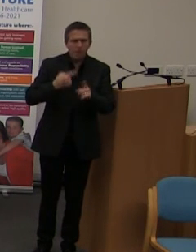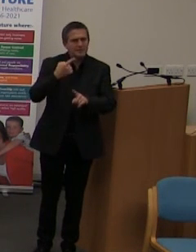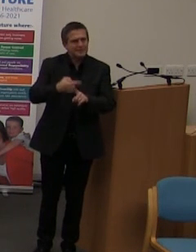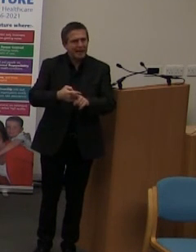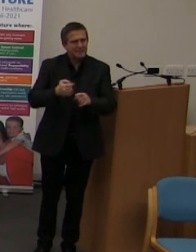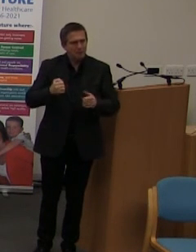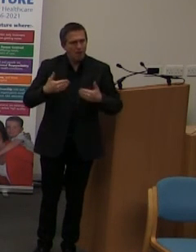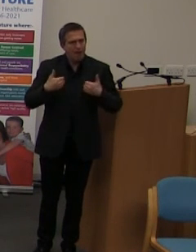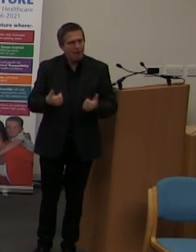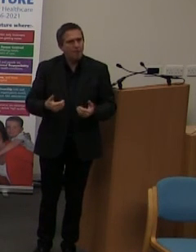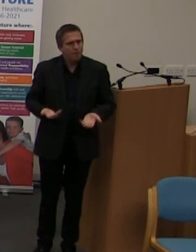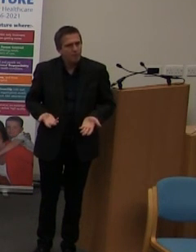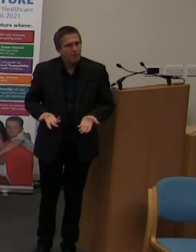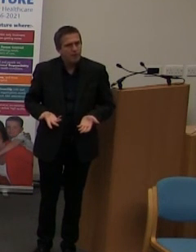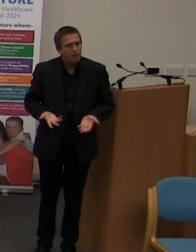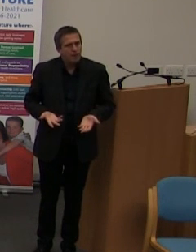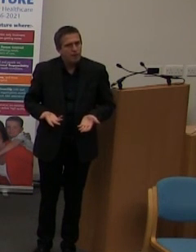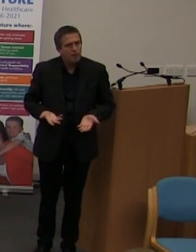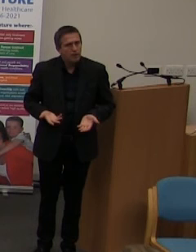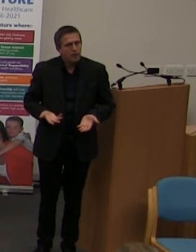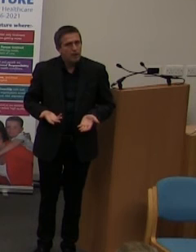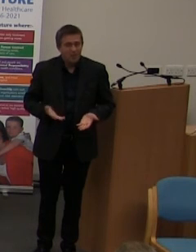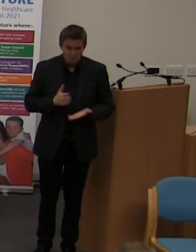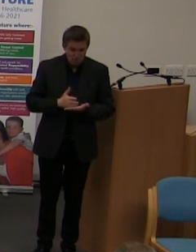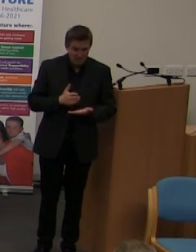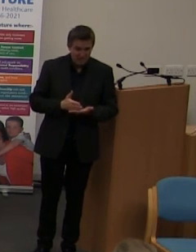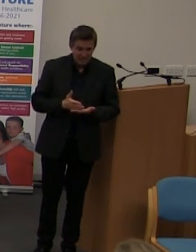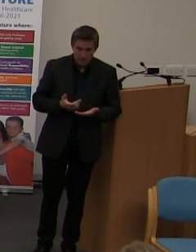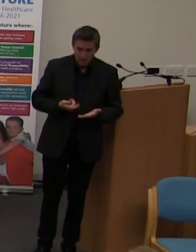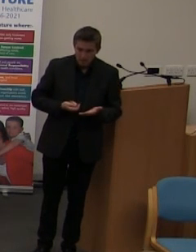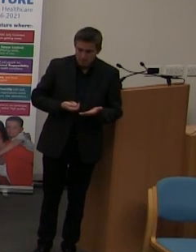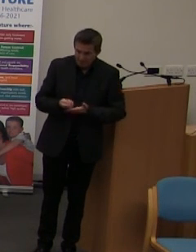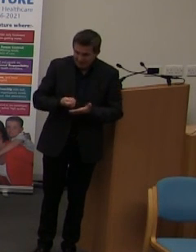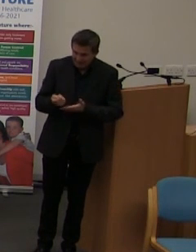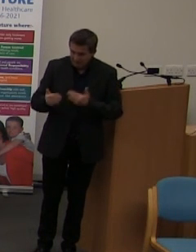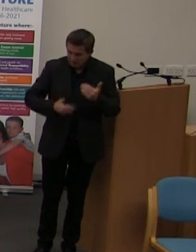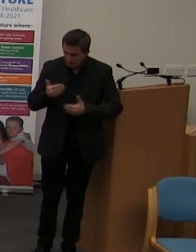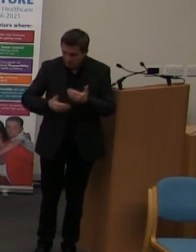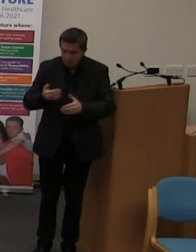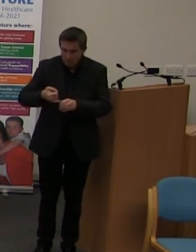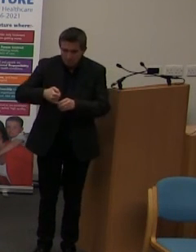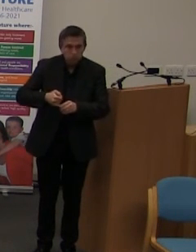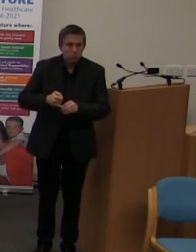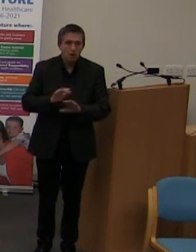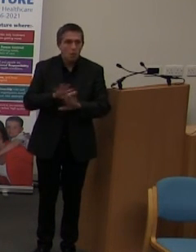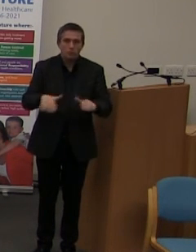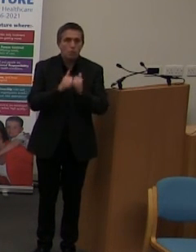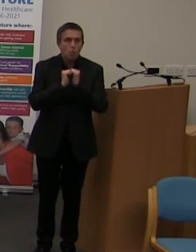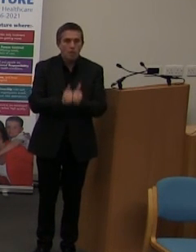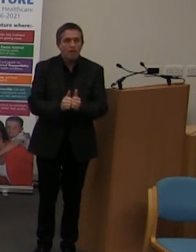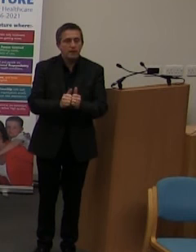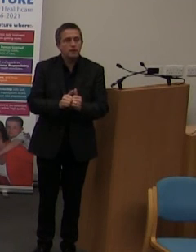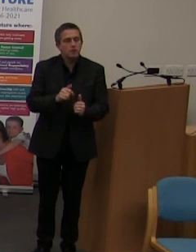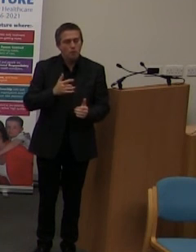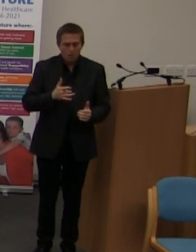the bureaucratic cost of administering the system was counterproductive. And so we